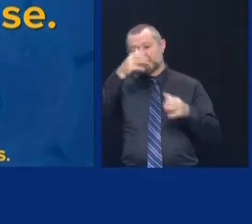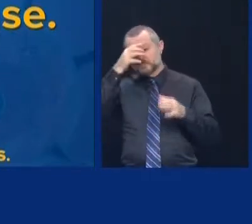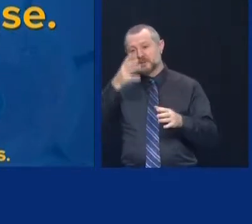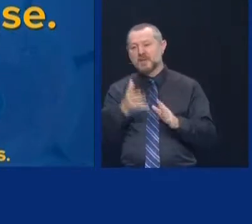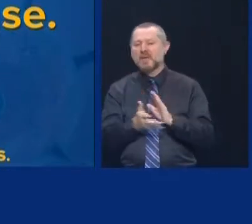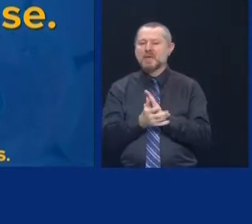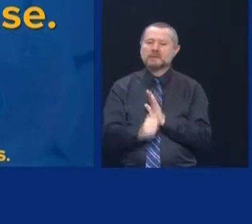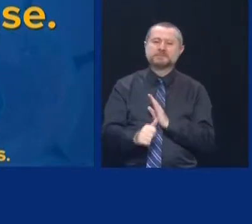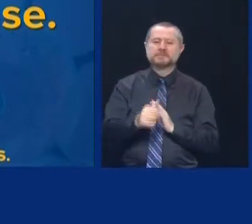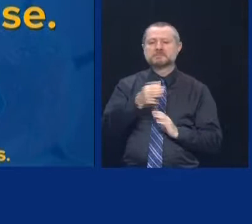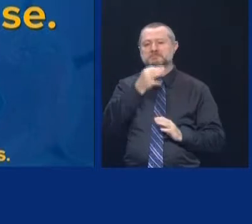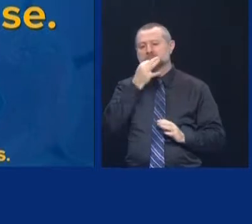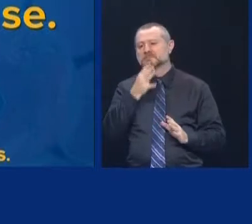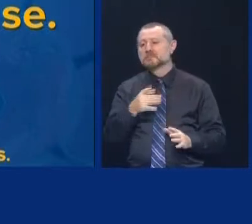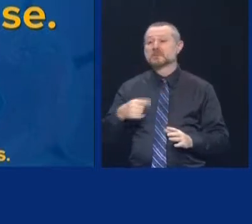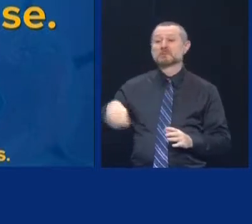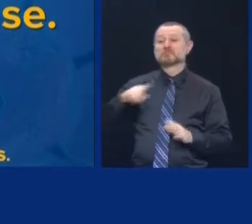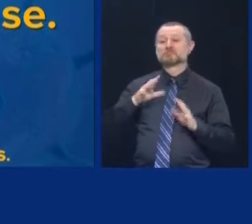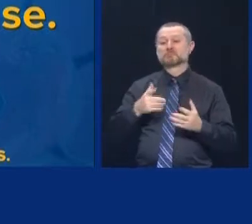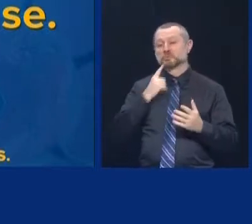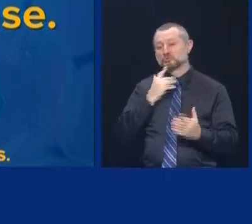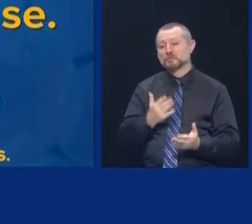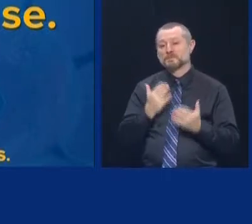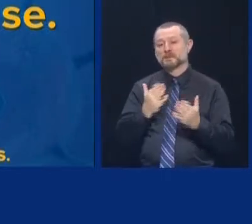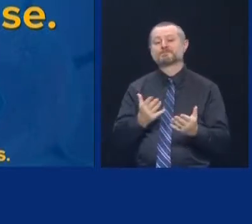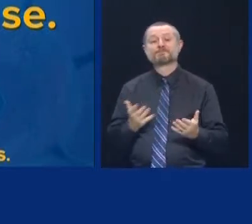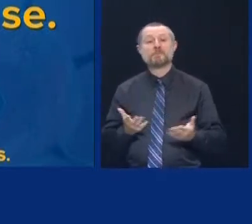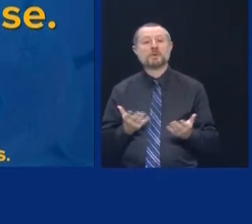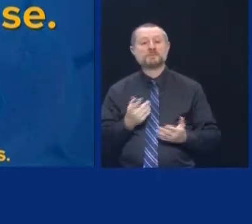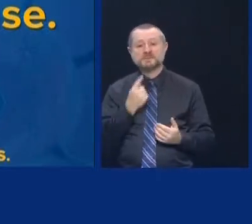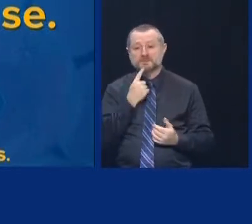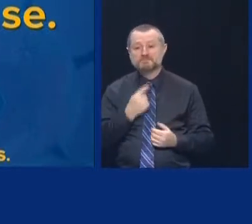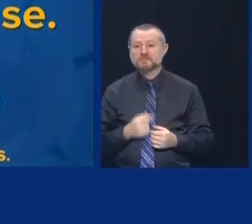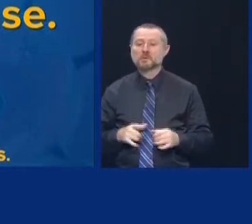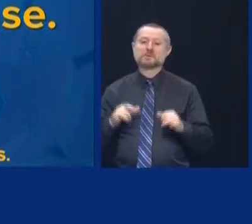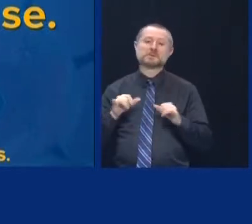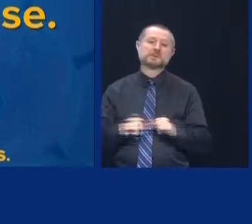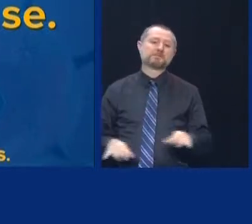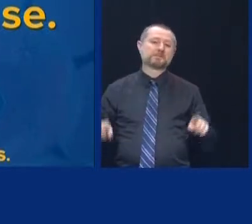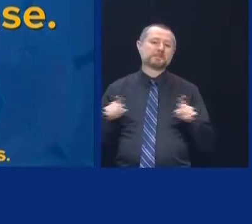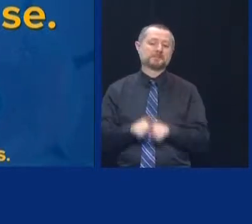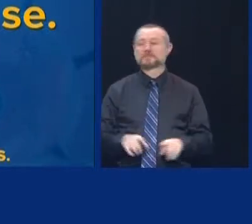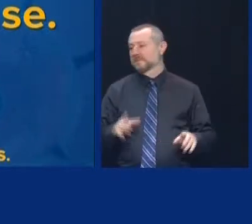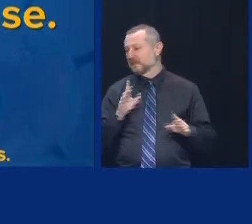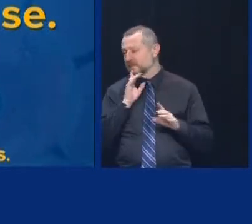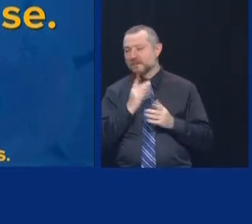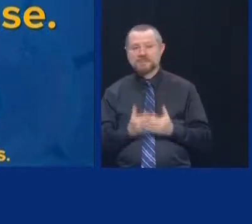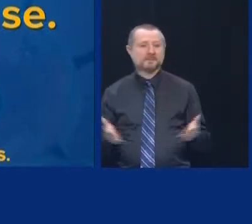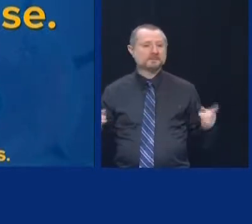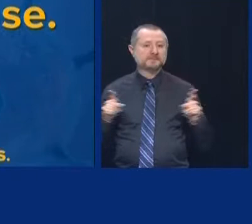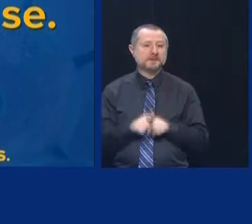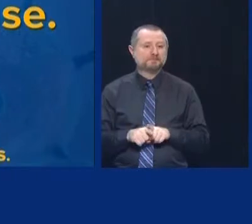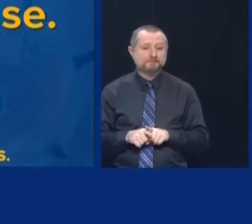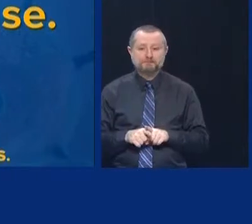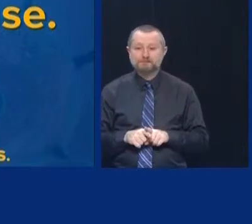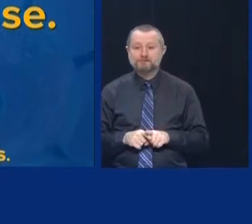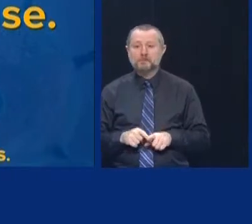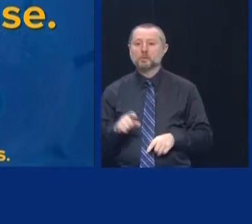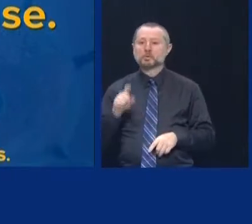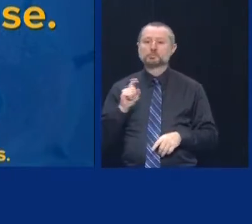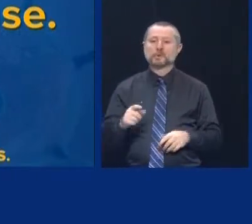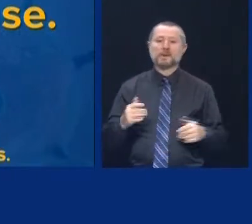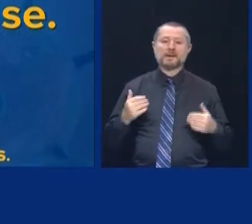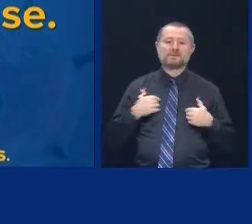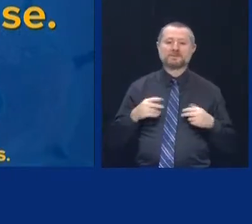all basically been recommending the same thing to us now, which is start to develop what they call a